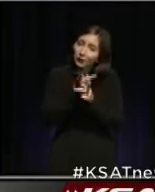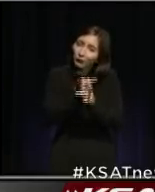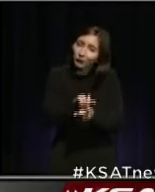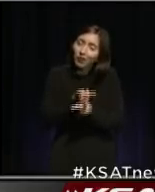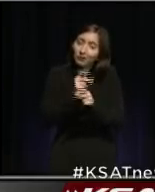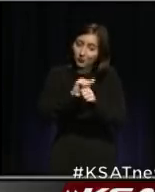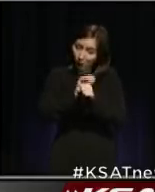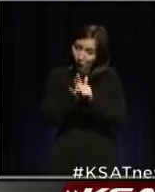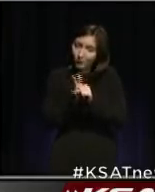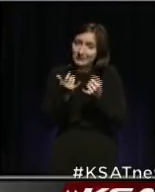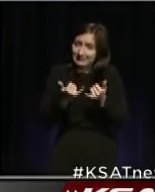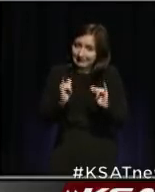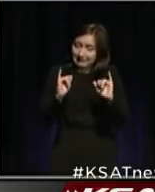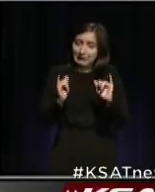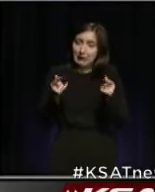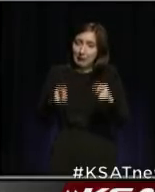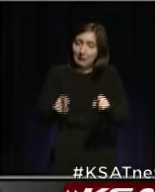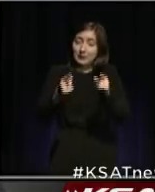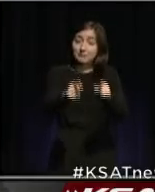have now vaccinated